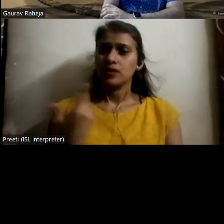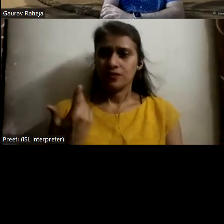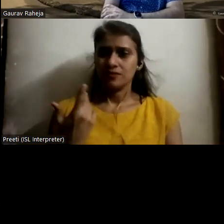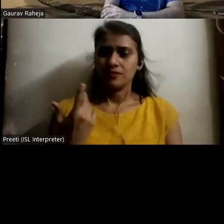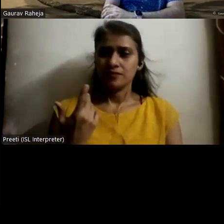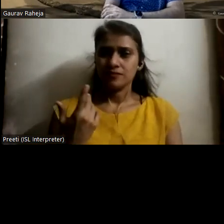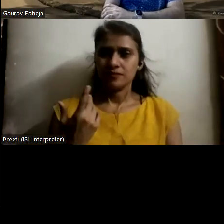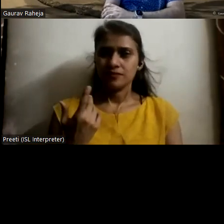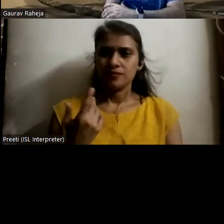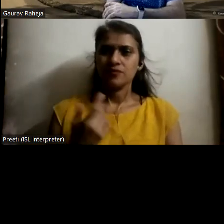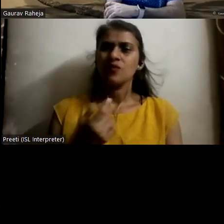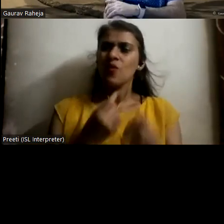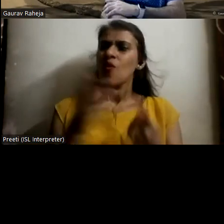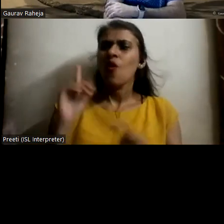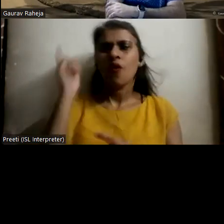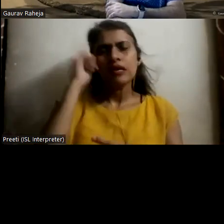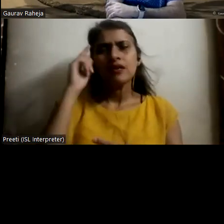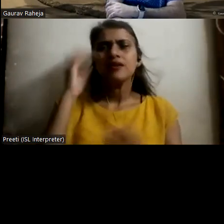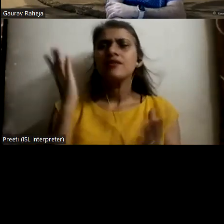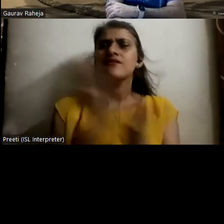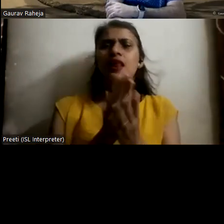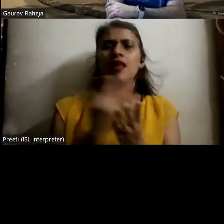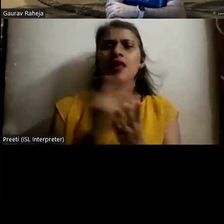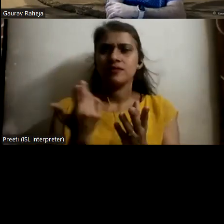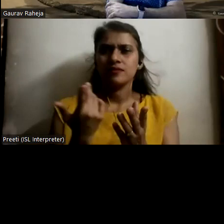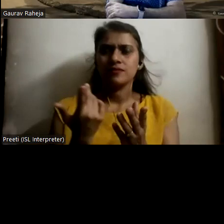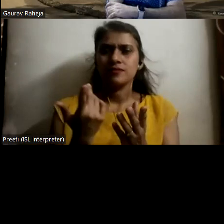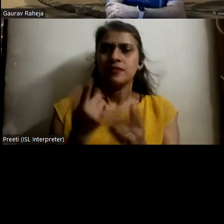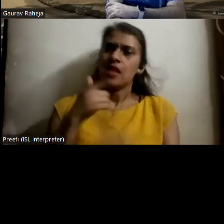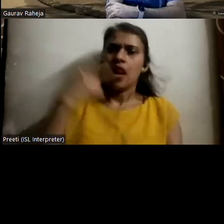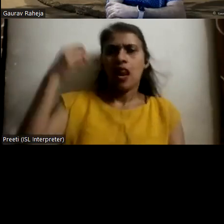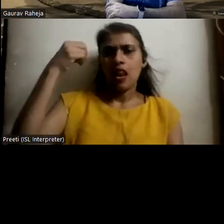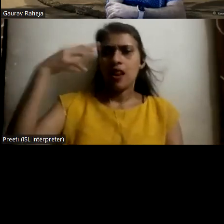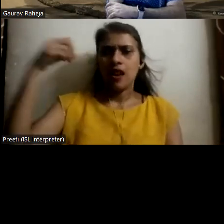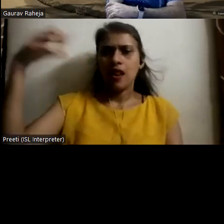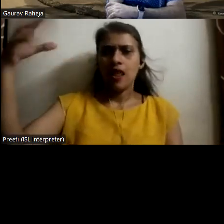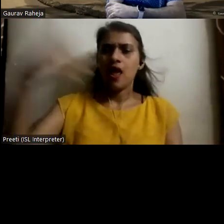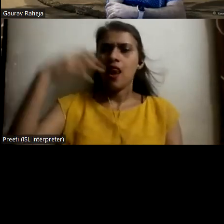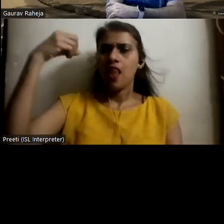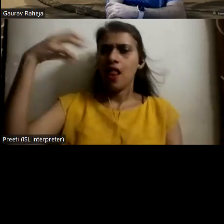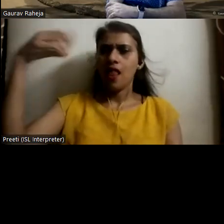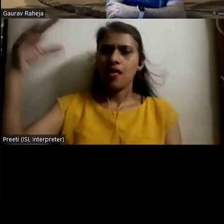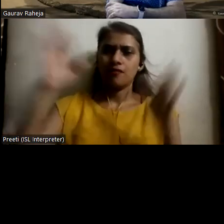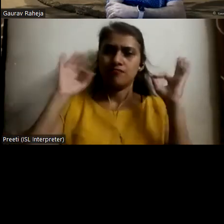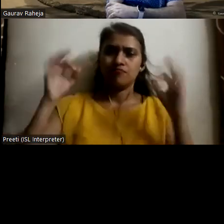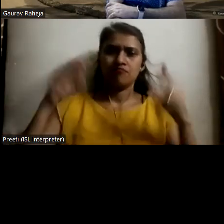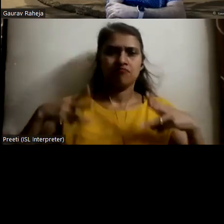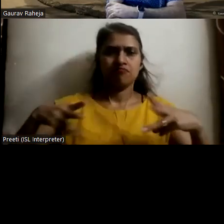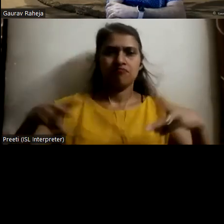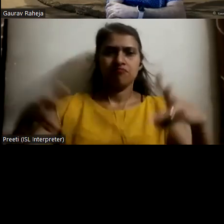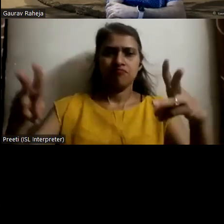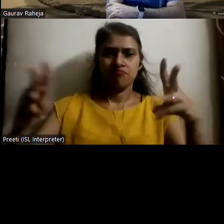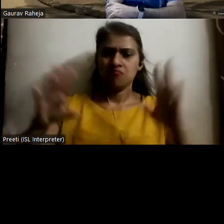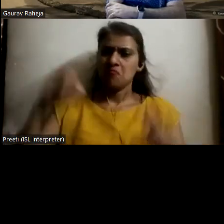what happens is we do only one thing. We do, okay, let's put few street lights and announce it as a good project, that there are so many